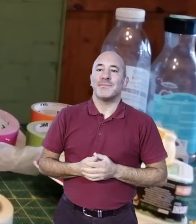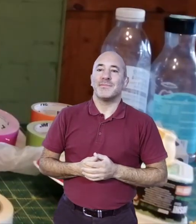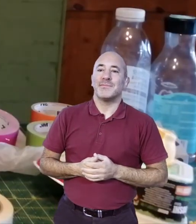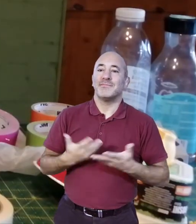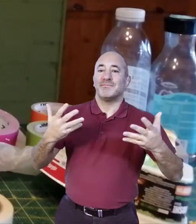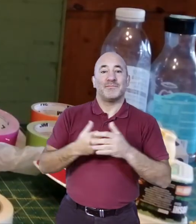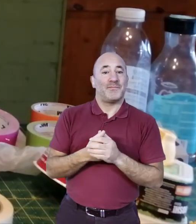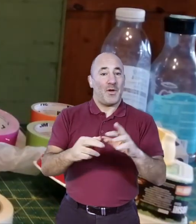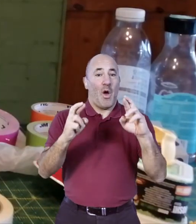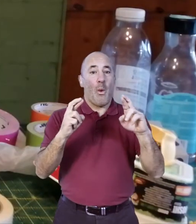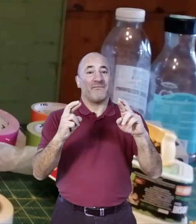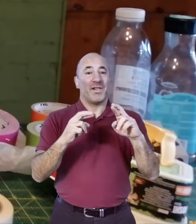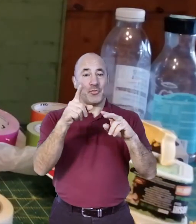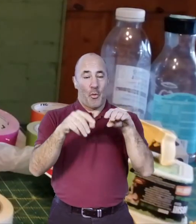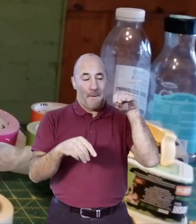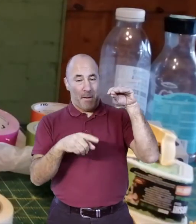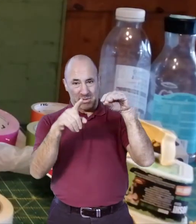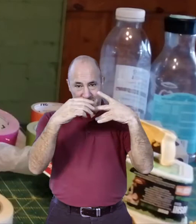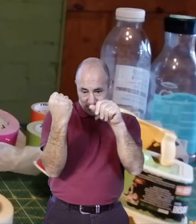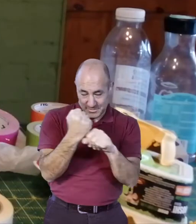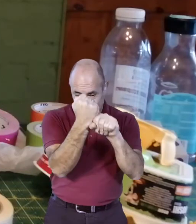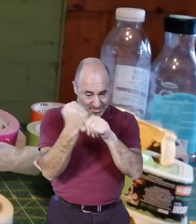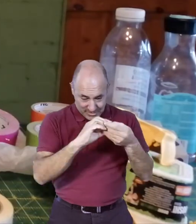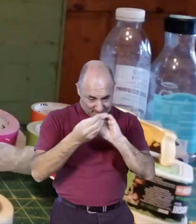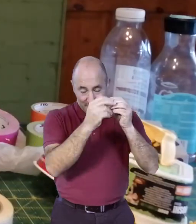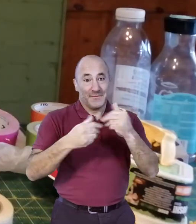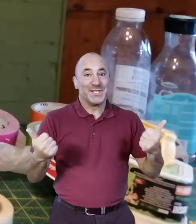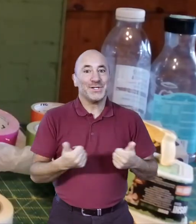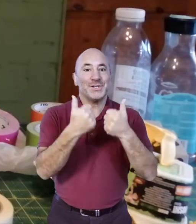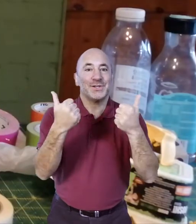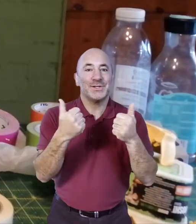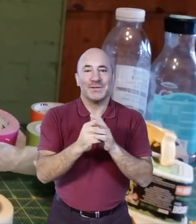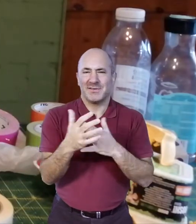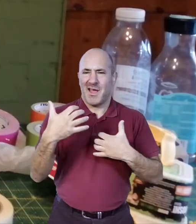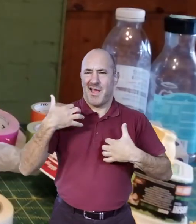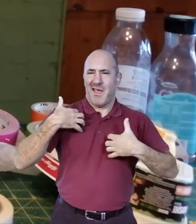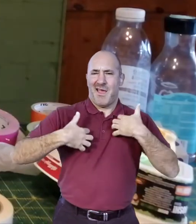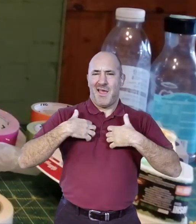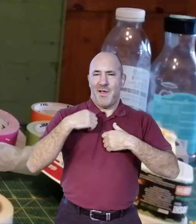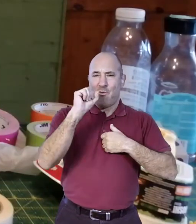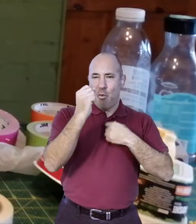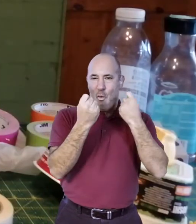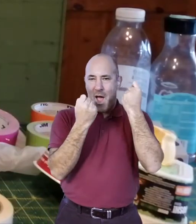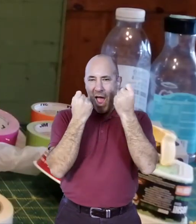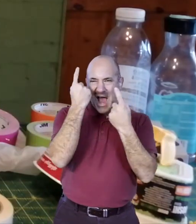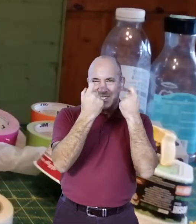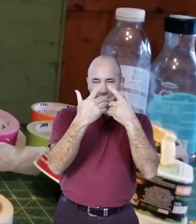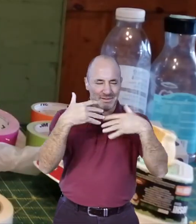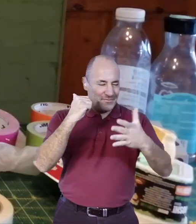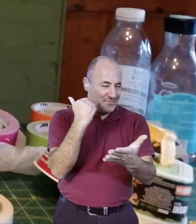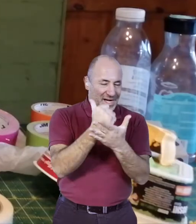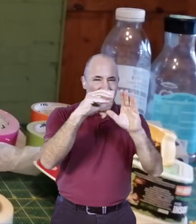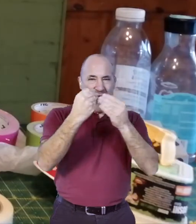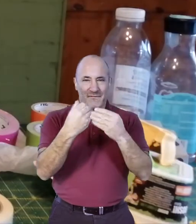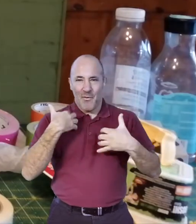So, hopefully you have finished creating your puppet. I can't wait to see your bold and